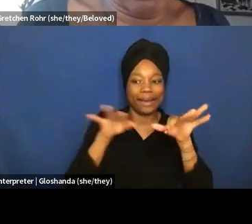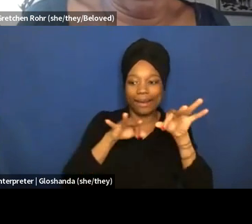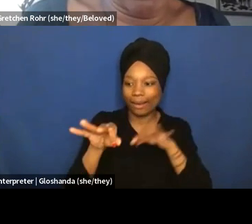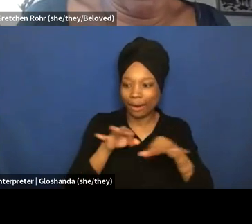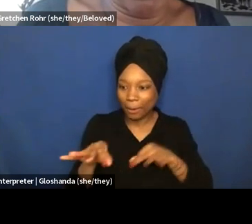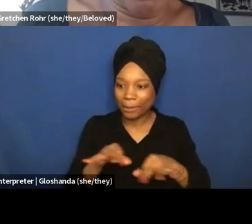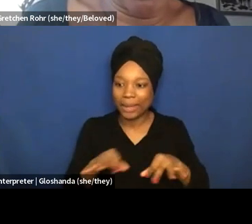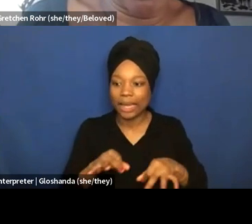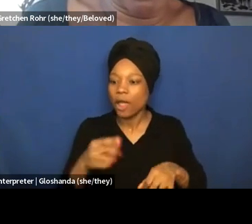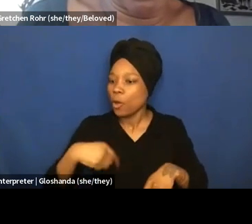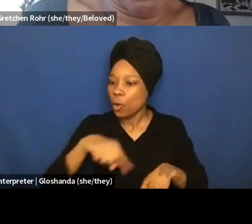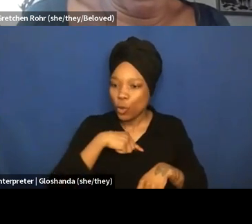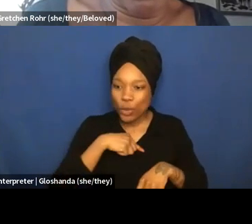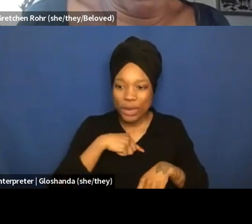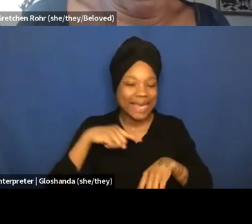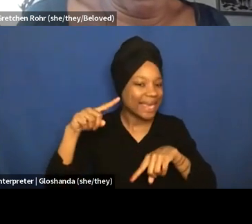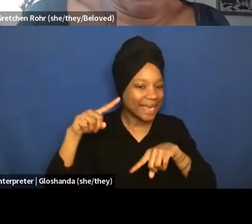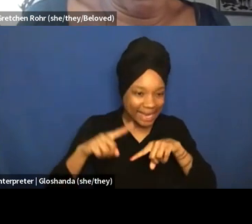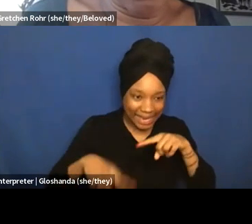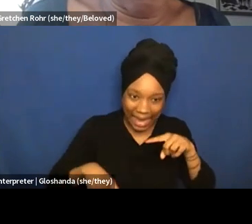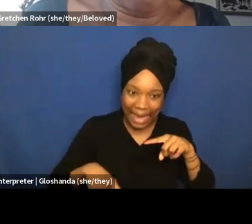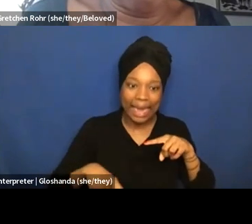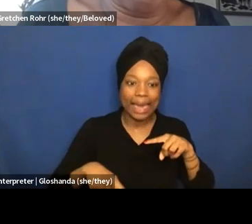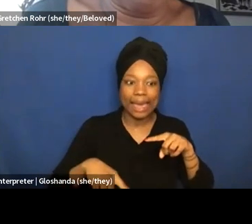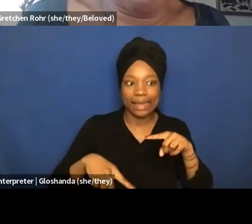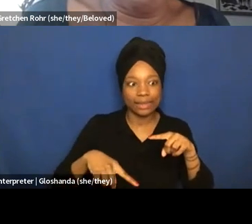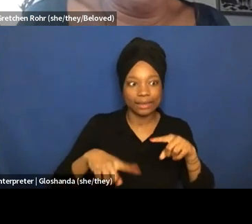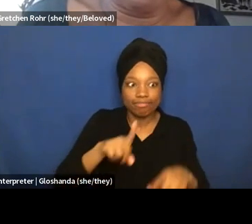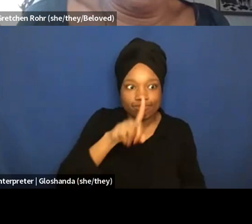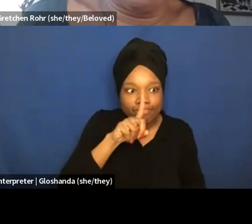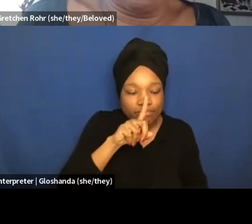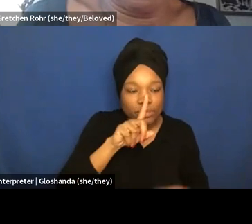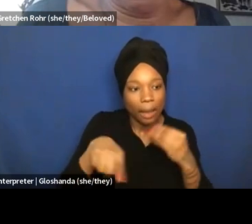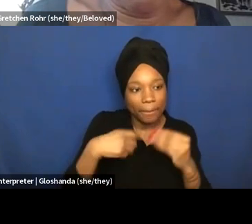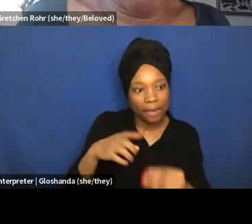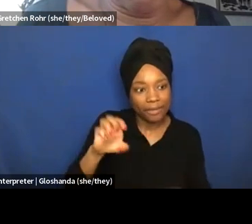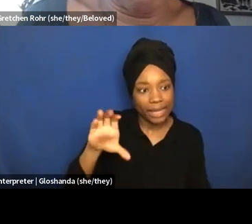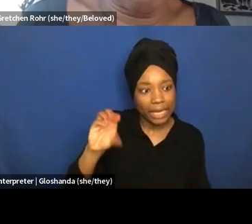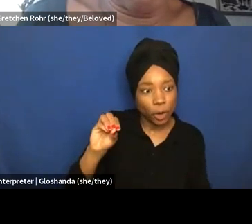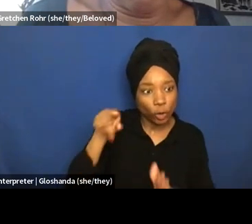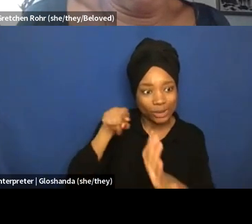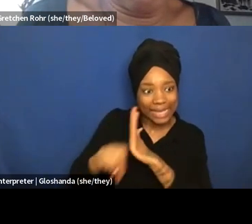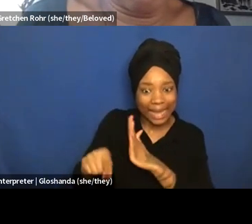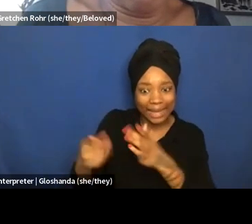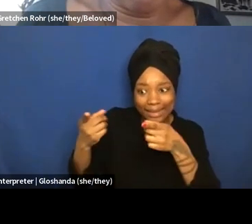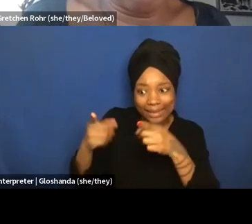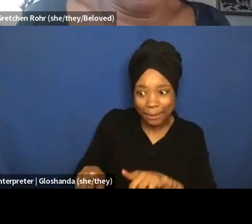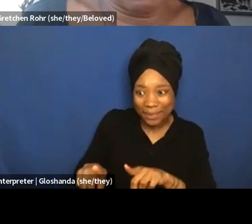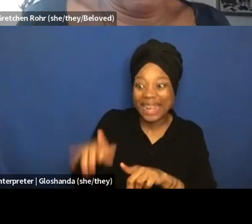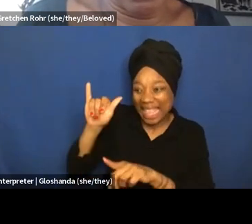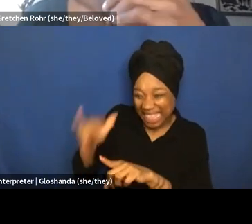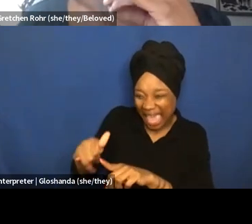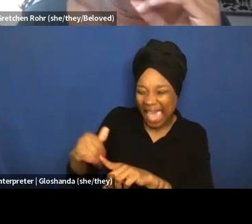bypassing speaking to the ecocide that's happening right now and that how that impacts all living